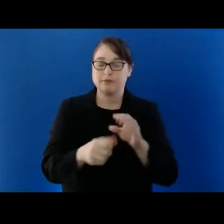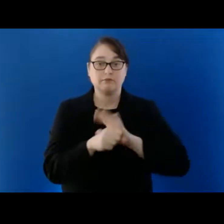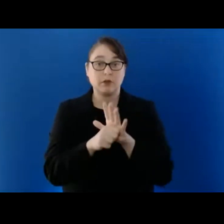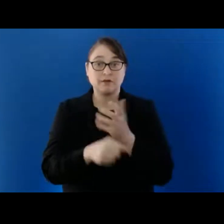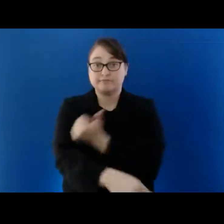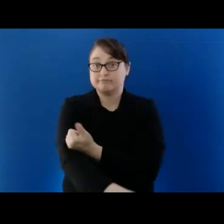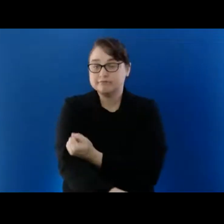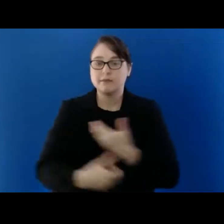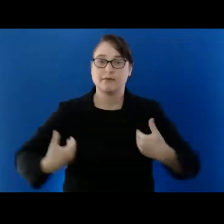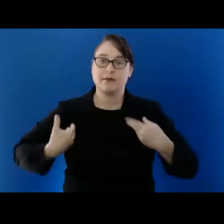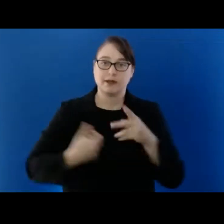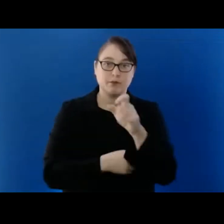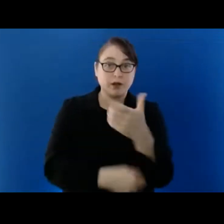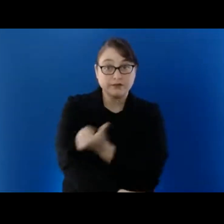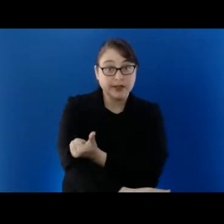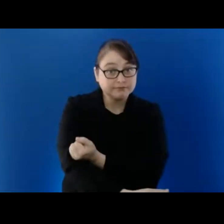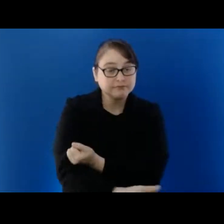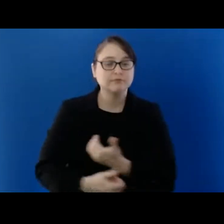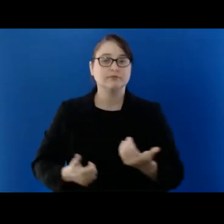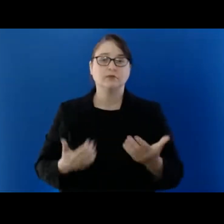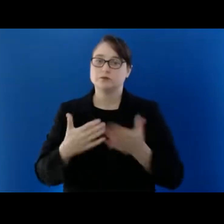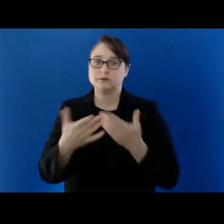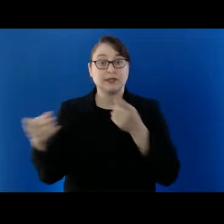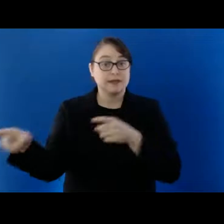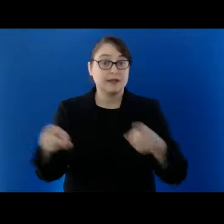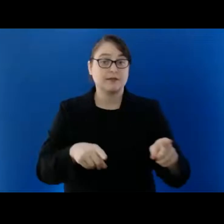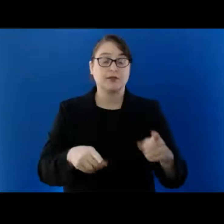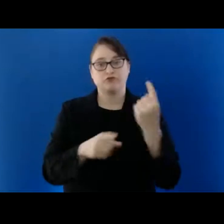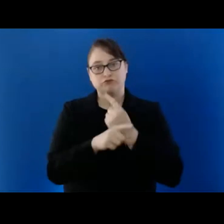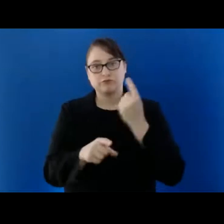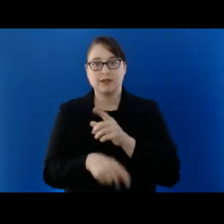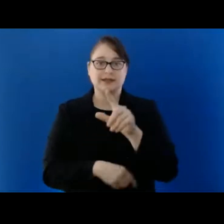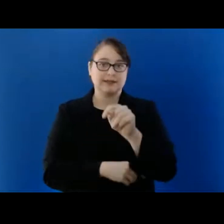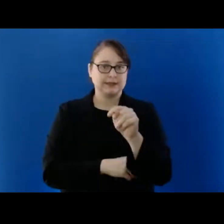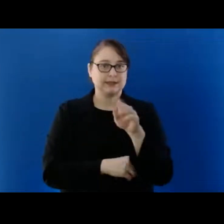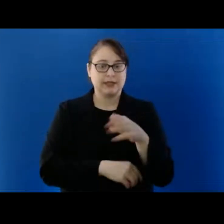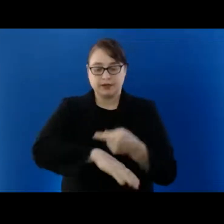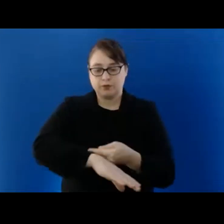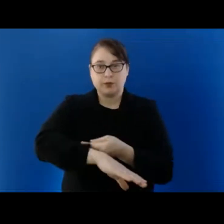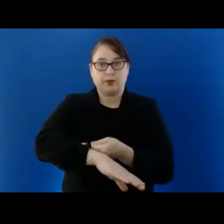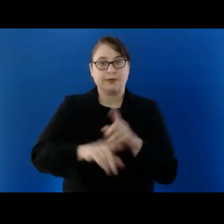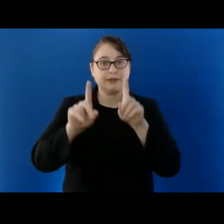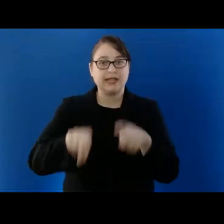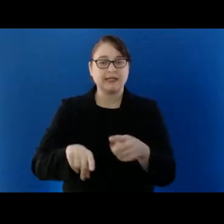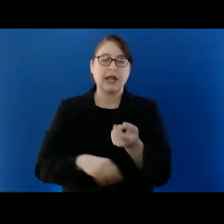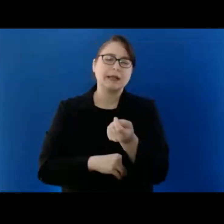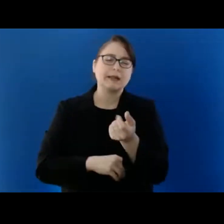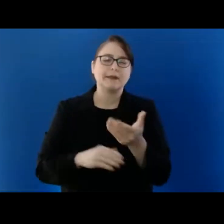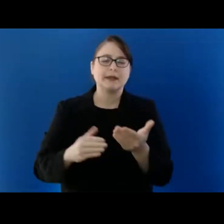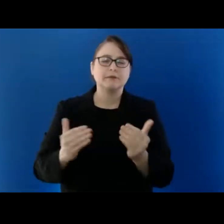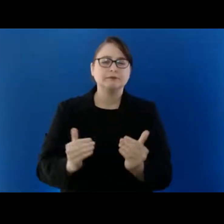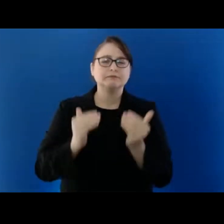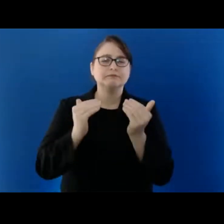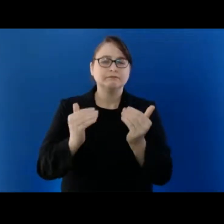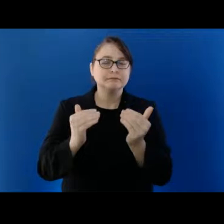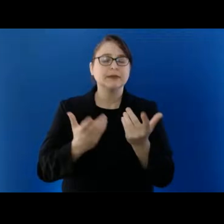monkeypox vaccines, whatever is going on, we're doing regular TB testing. We've seen a little bit of uptick in TB here in LA County.